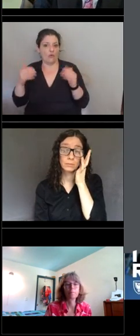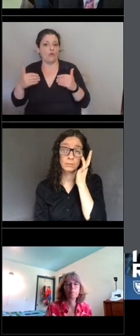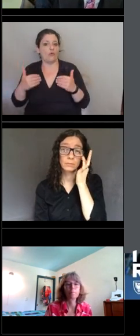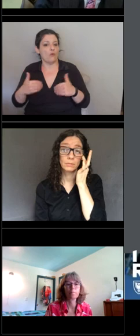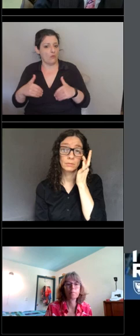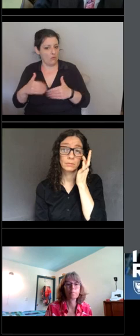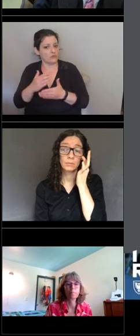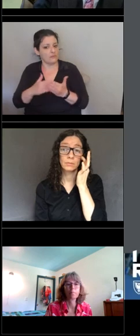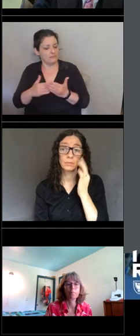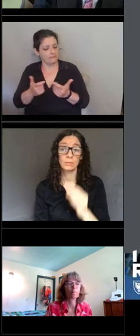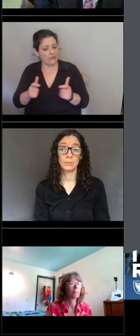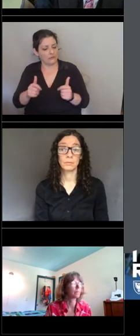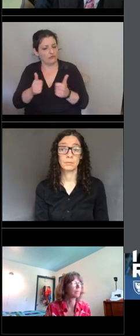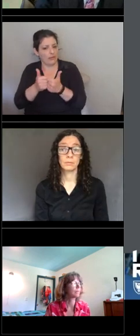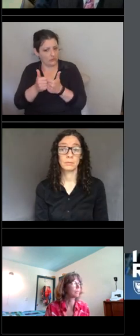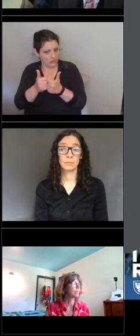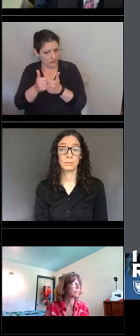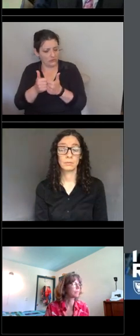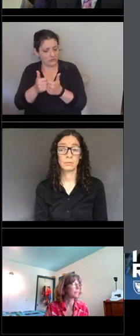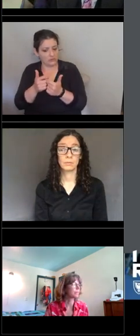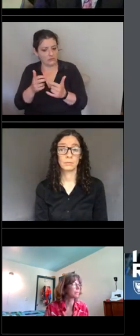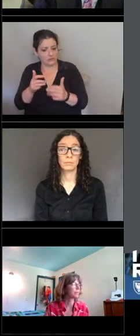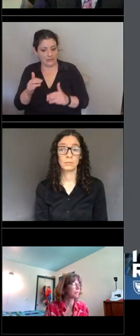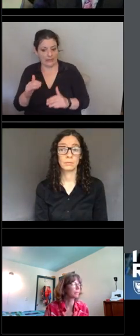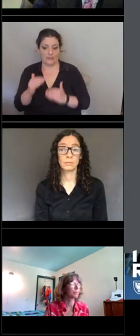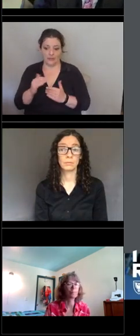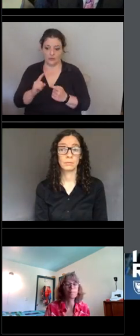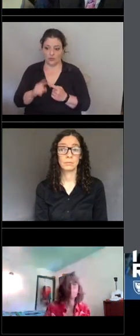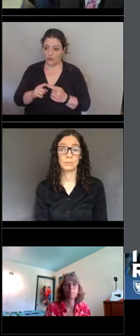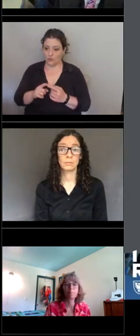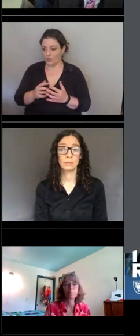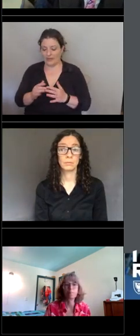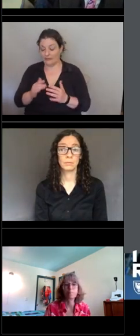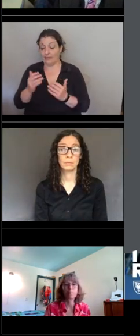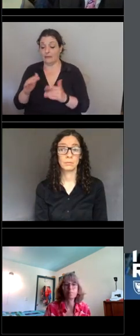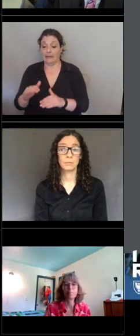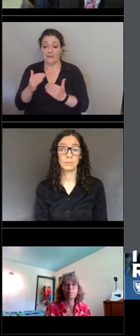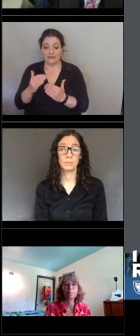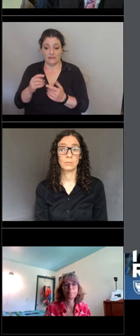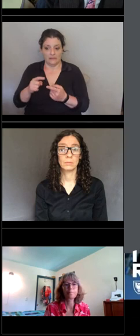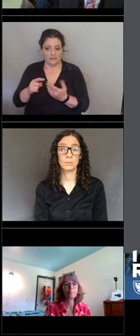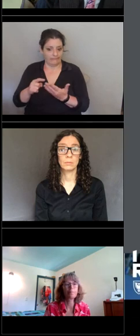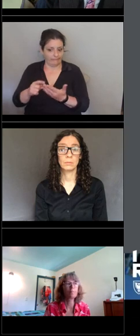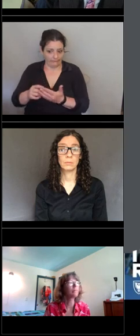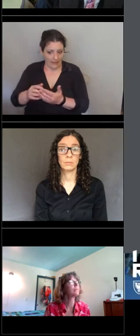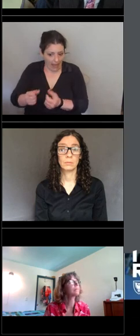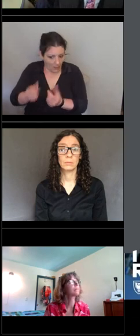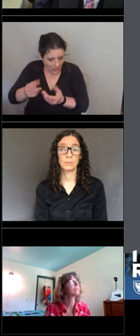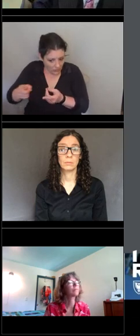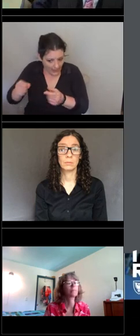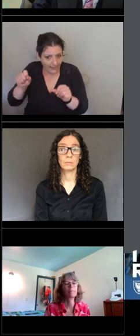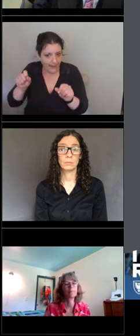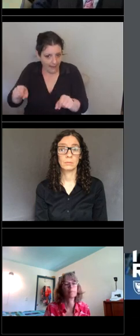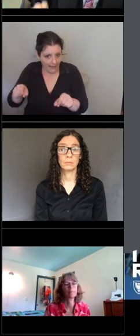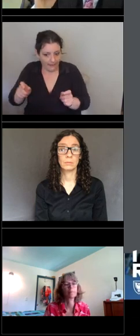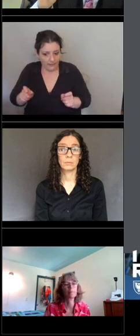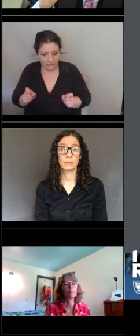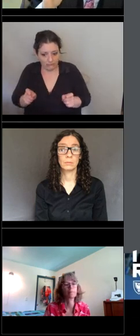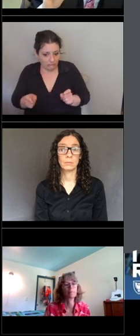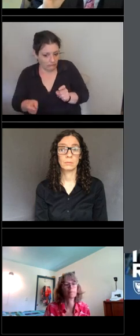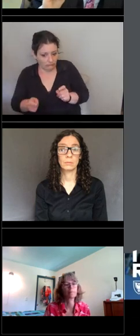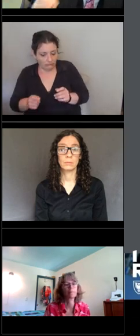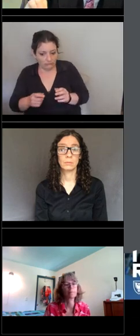you know, the lands around them or the area around them was out of their purview. The push within the management plan